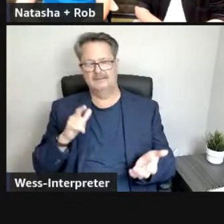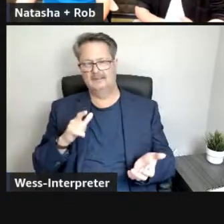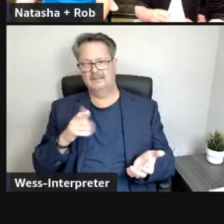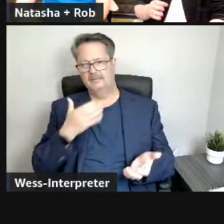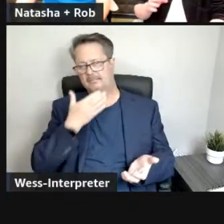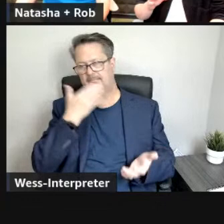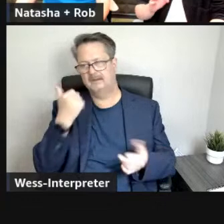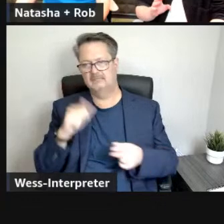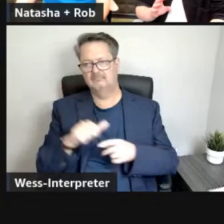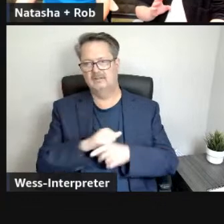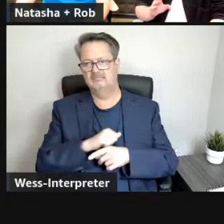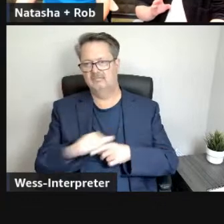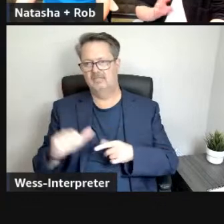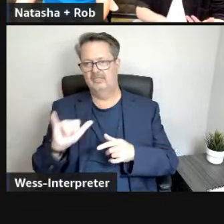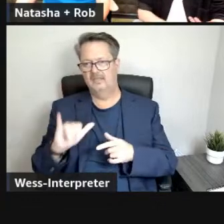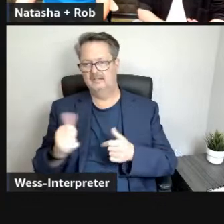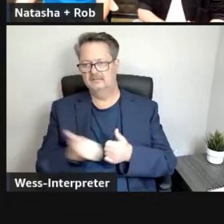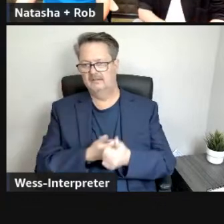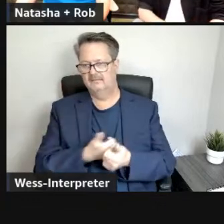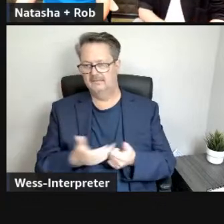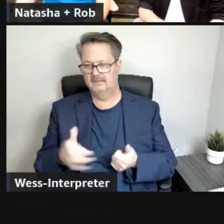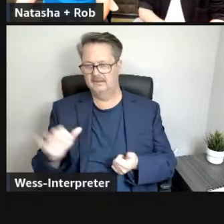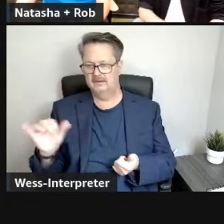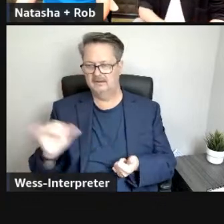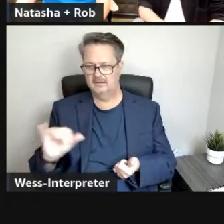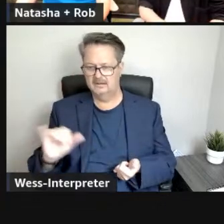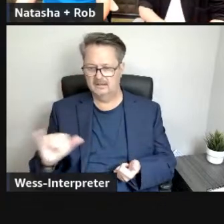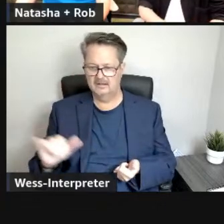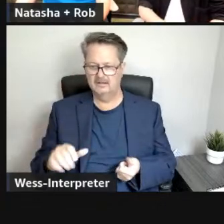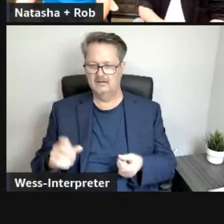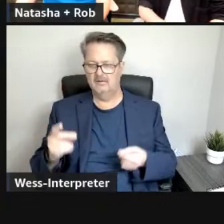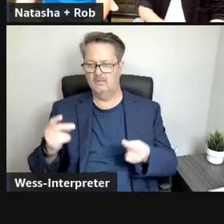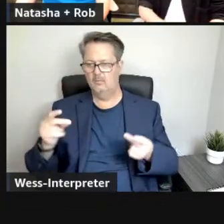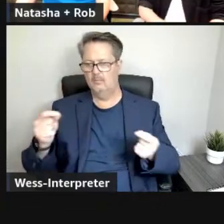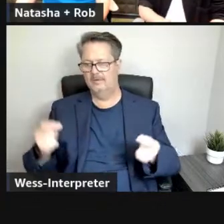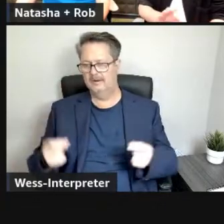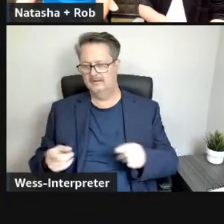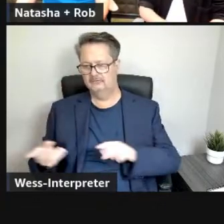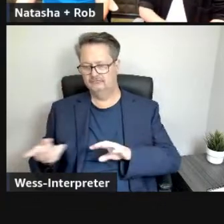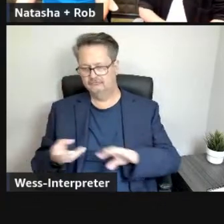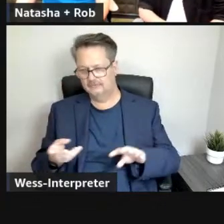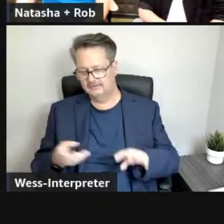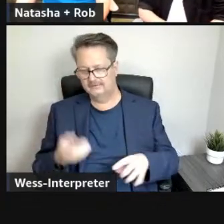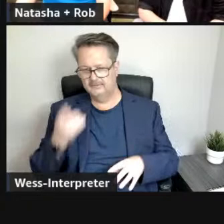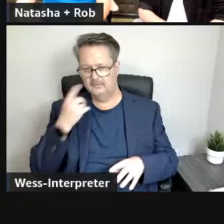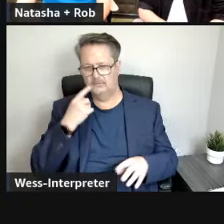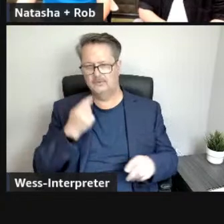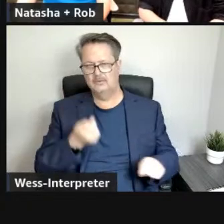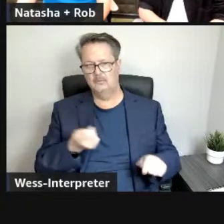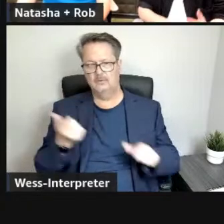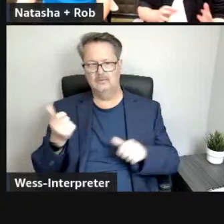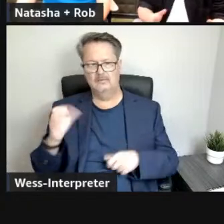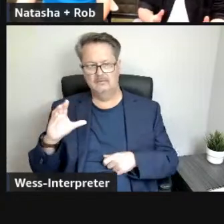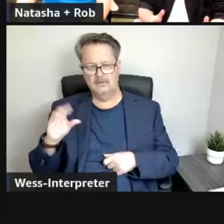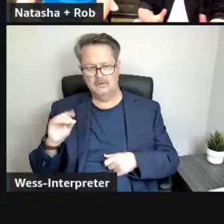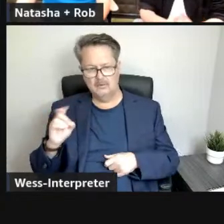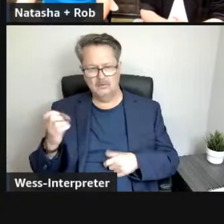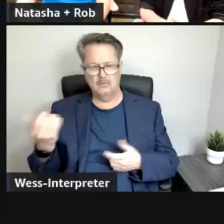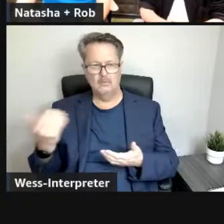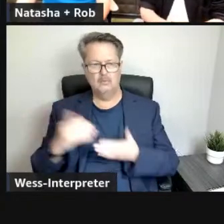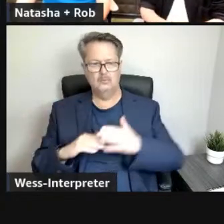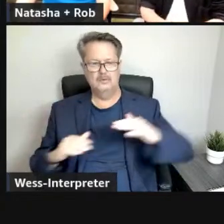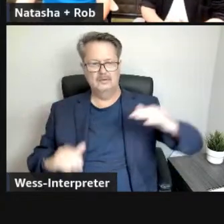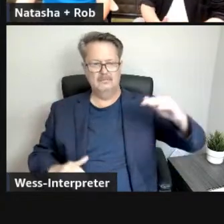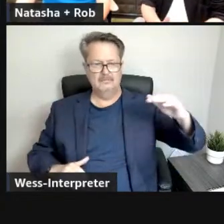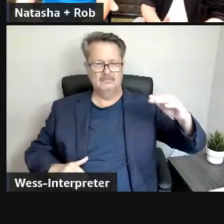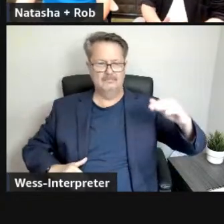So that's everything like automatic draining when we want to cordon off a node, graceful rebalancing, allocation